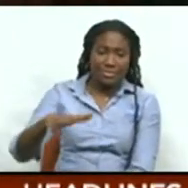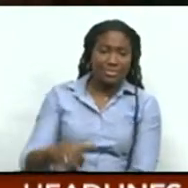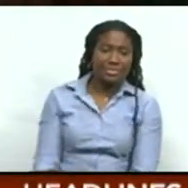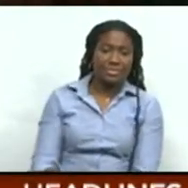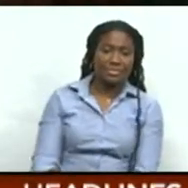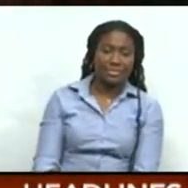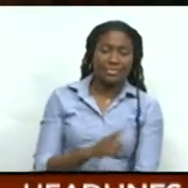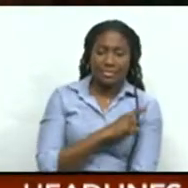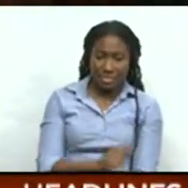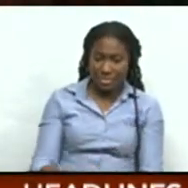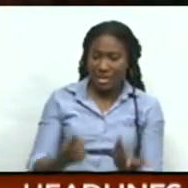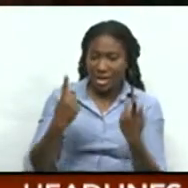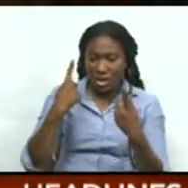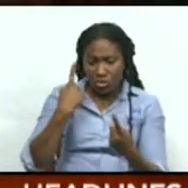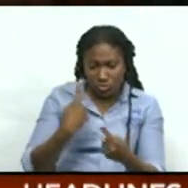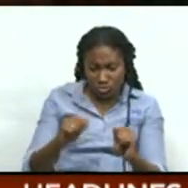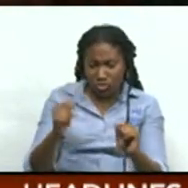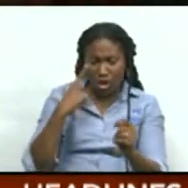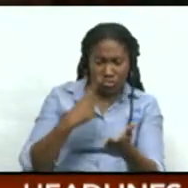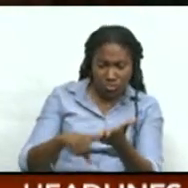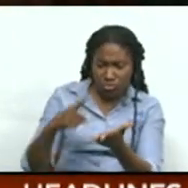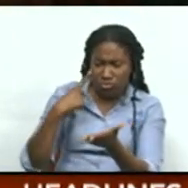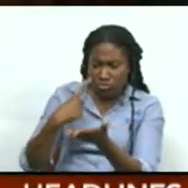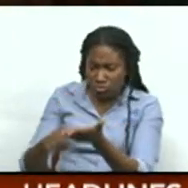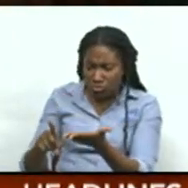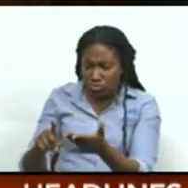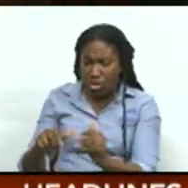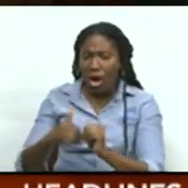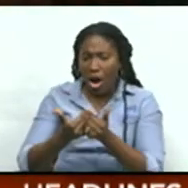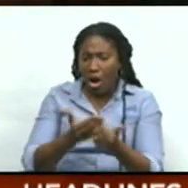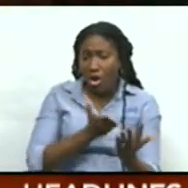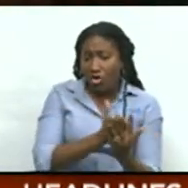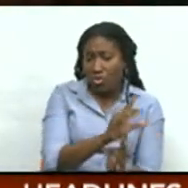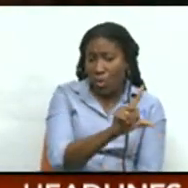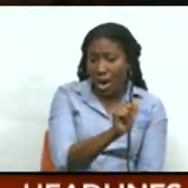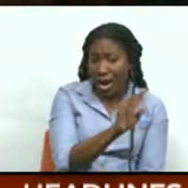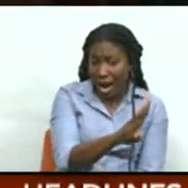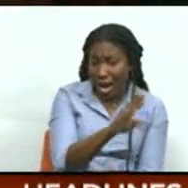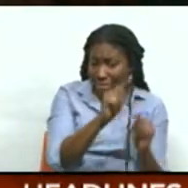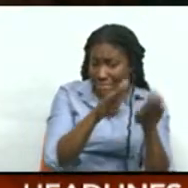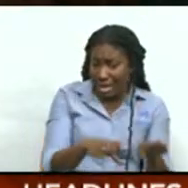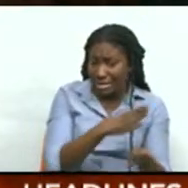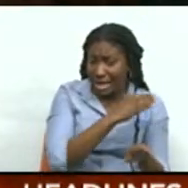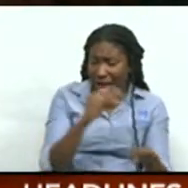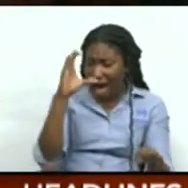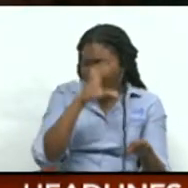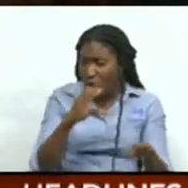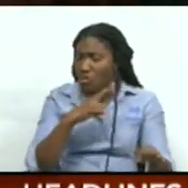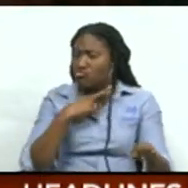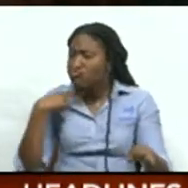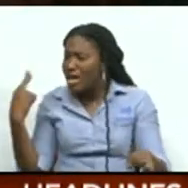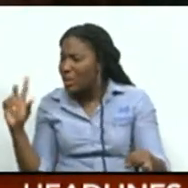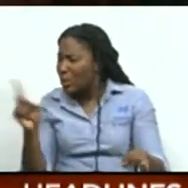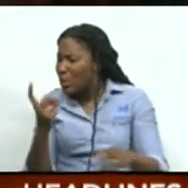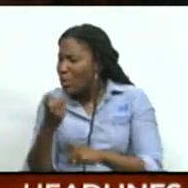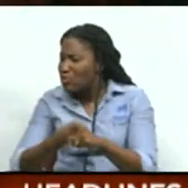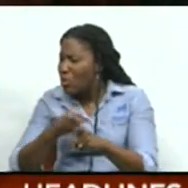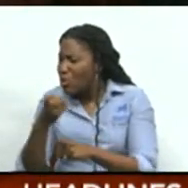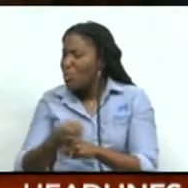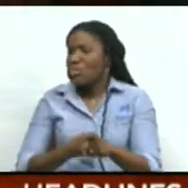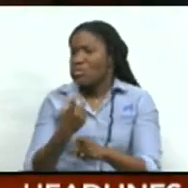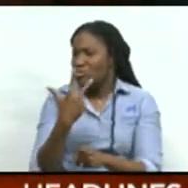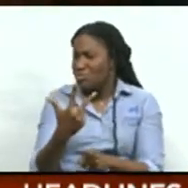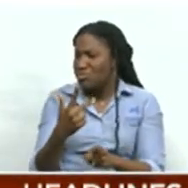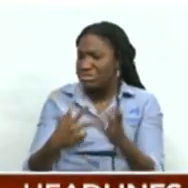to determine through laboratory testing and risk source analysis the origin of these